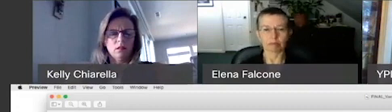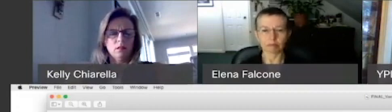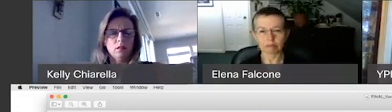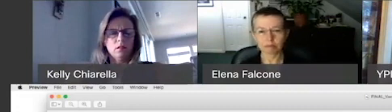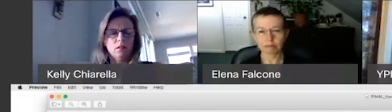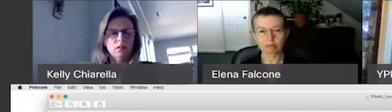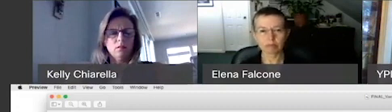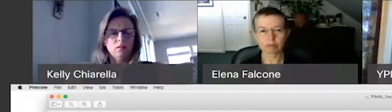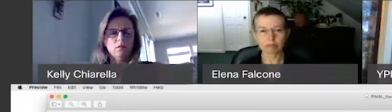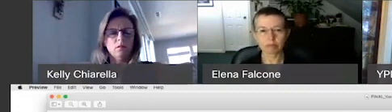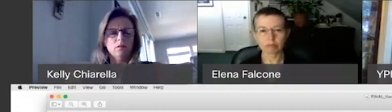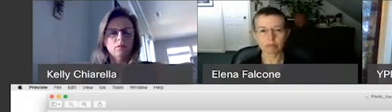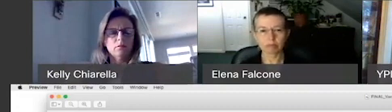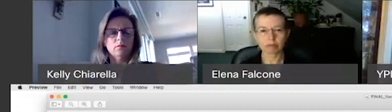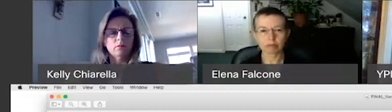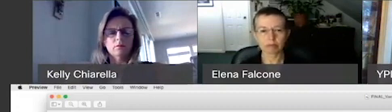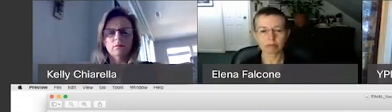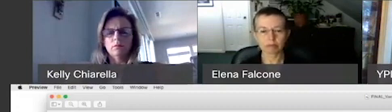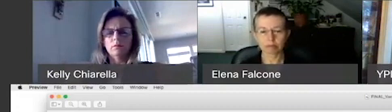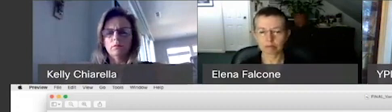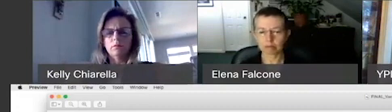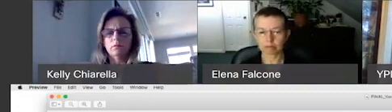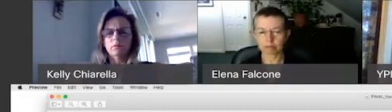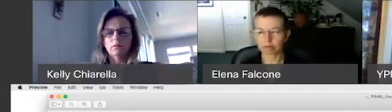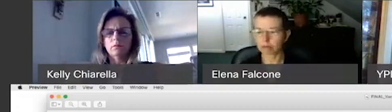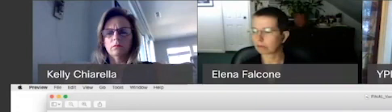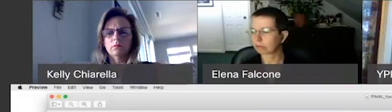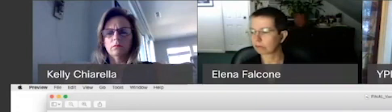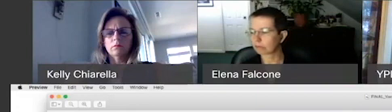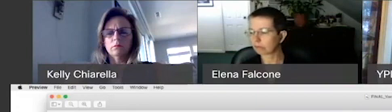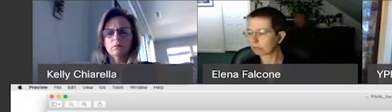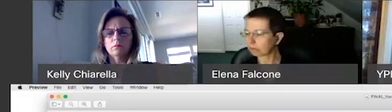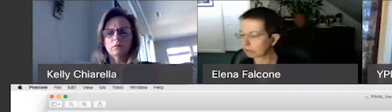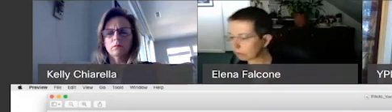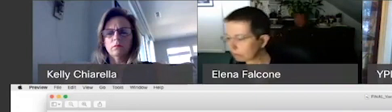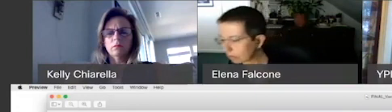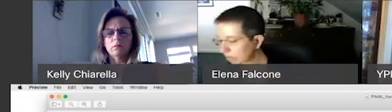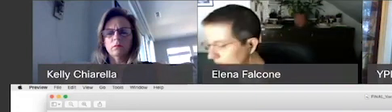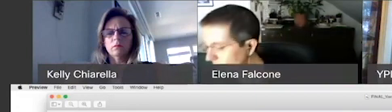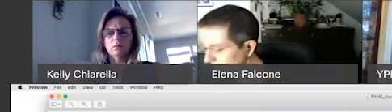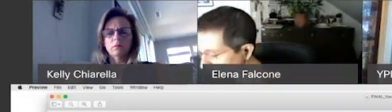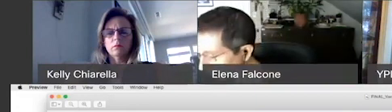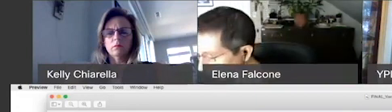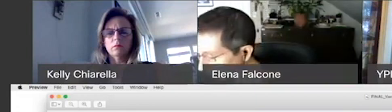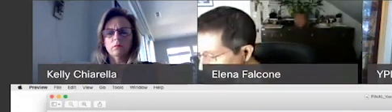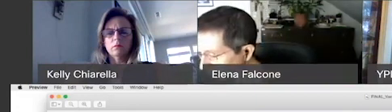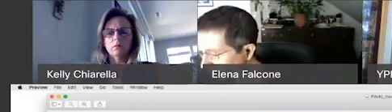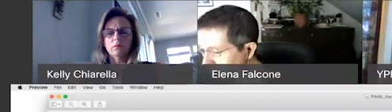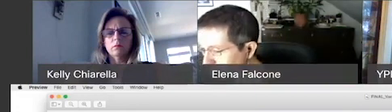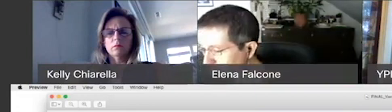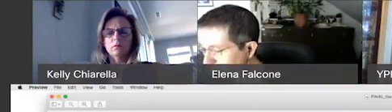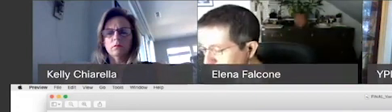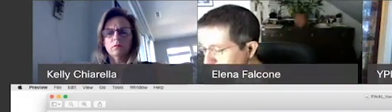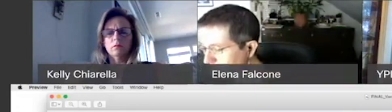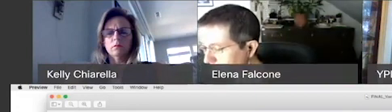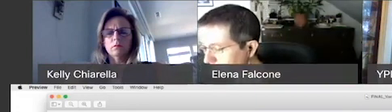fear of getting coronavirus. When the pandemic first started, we were swamped with complaints about price gouging. People